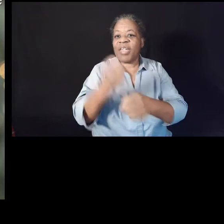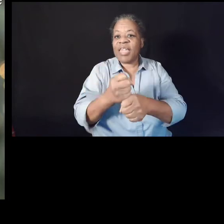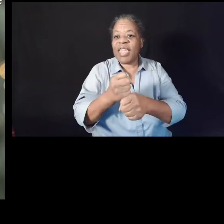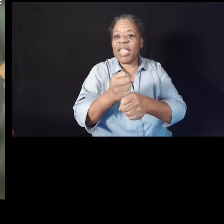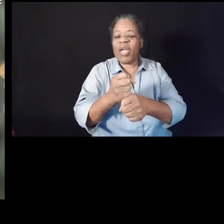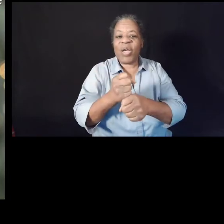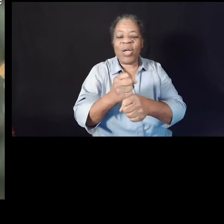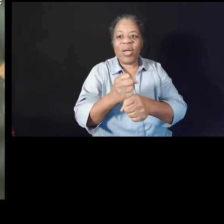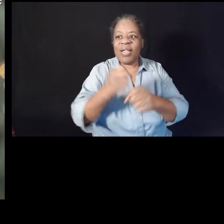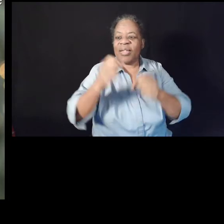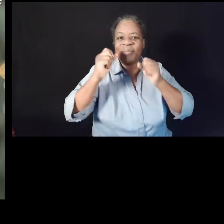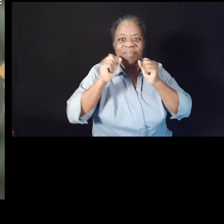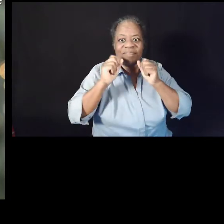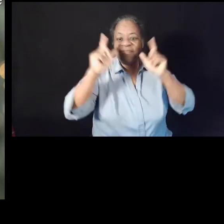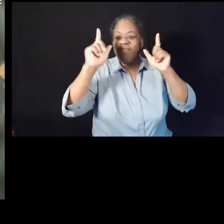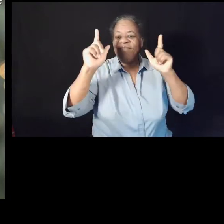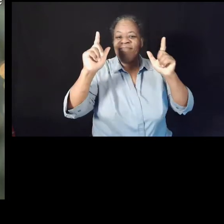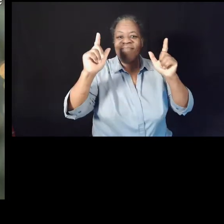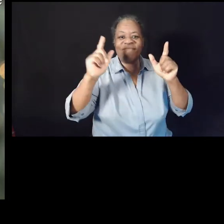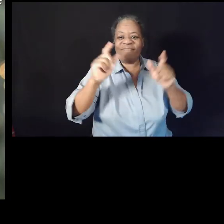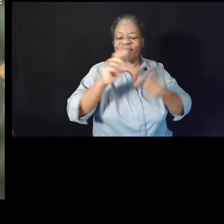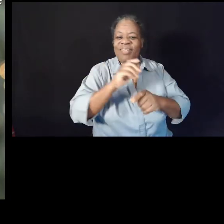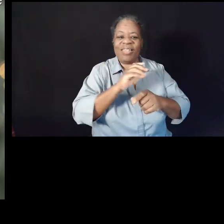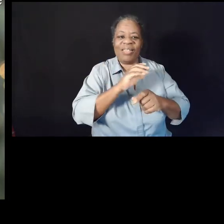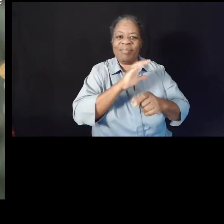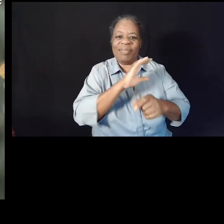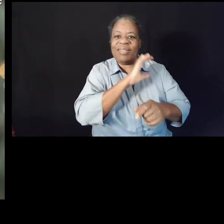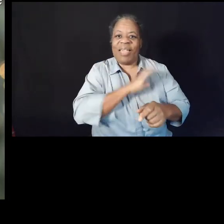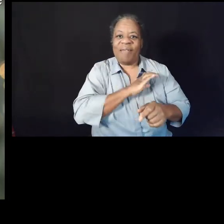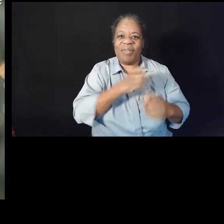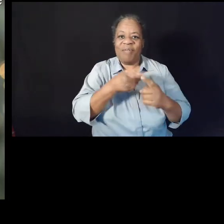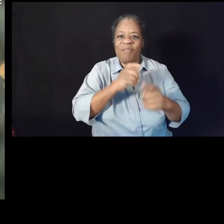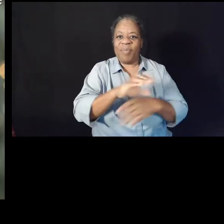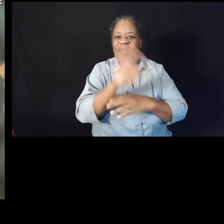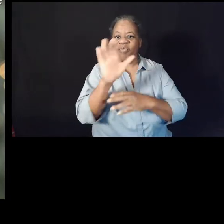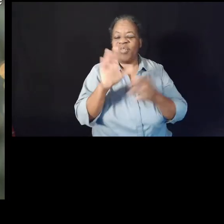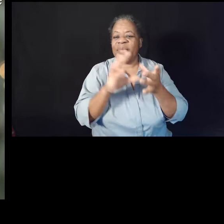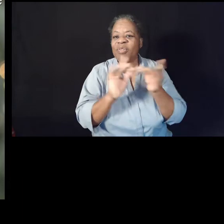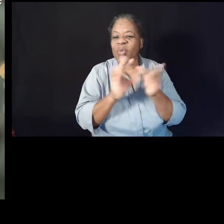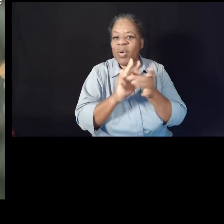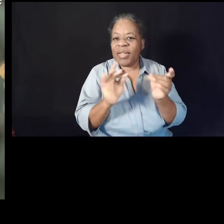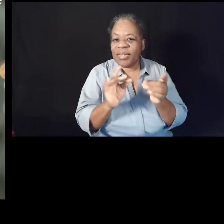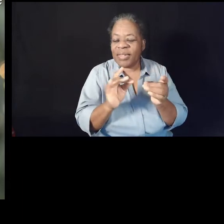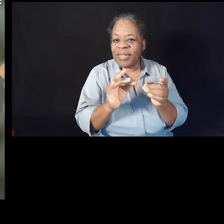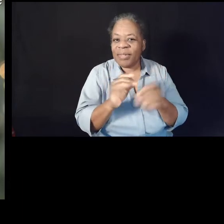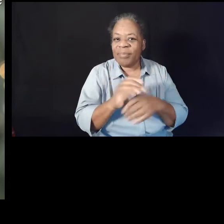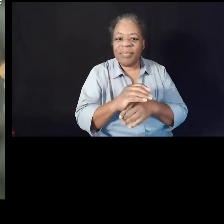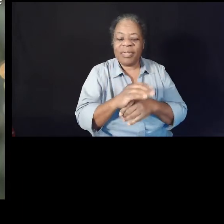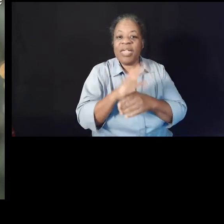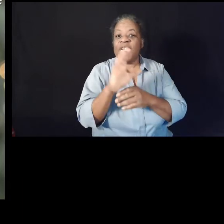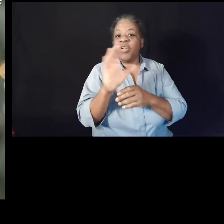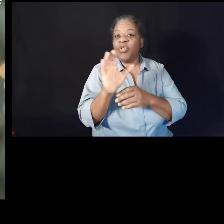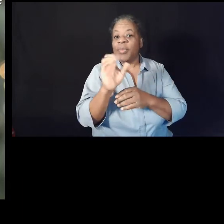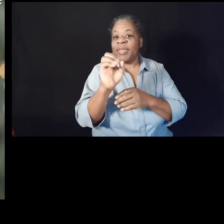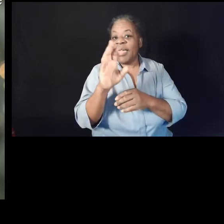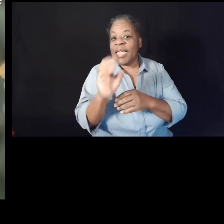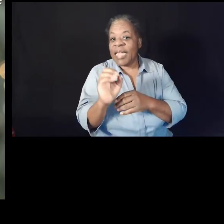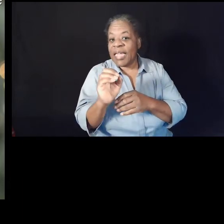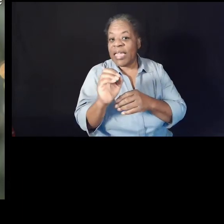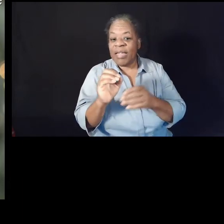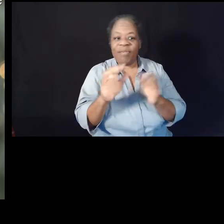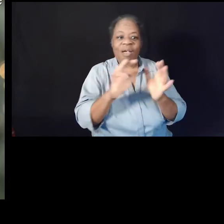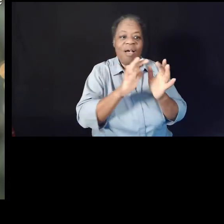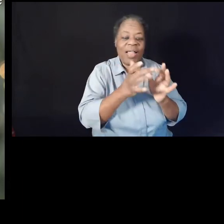Christmas story. It's a great Sunday to invite a friend to join you. On Christmas Eve, our services will be both online